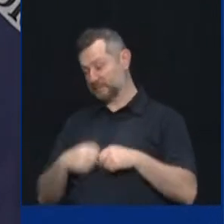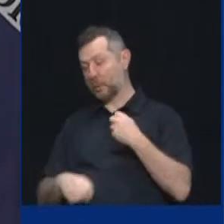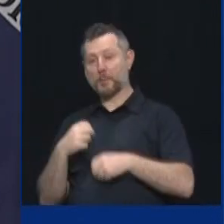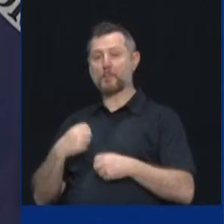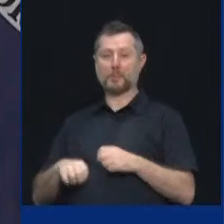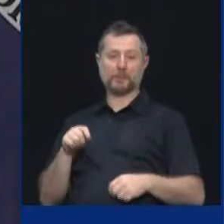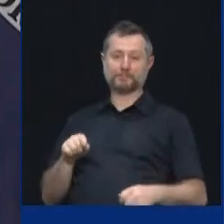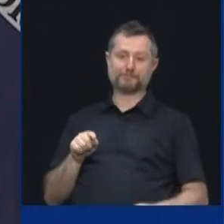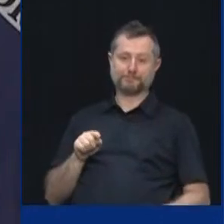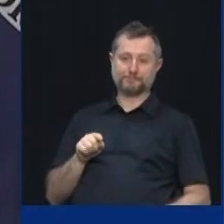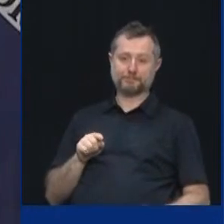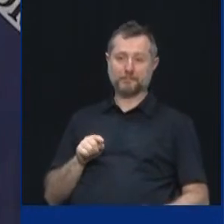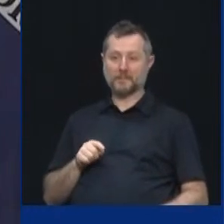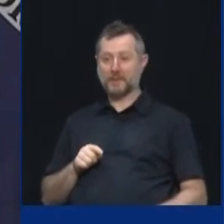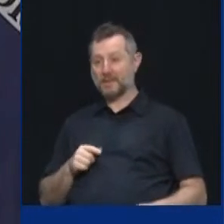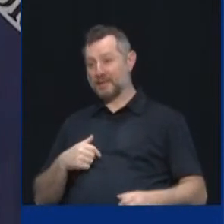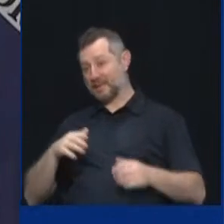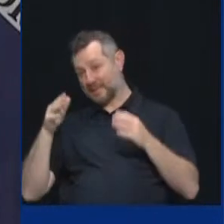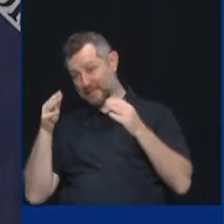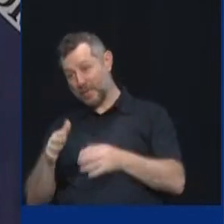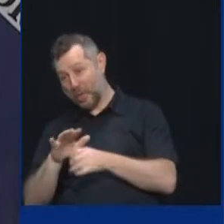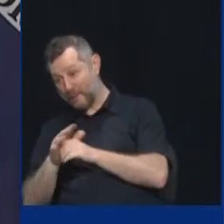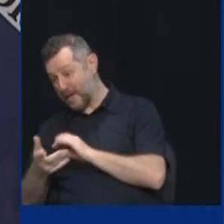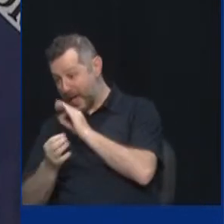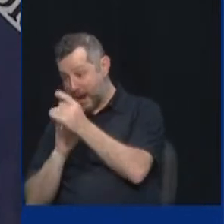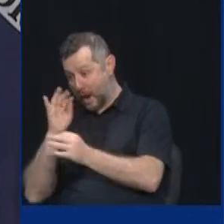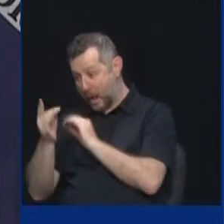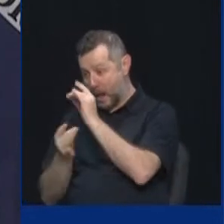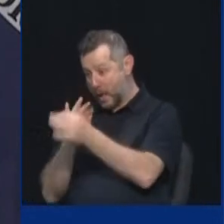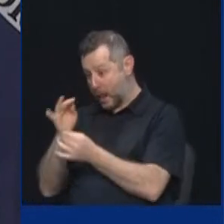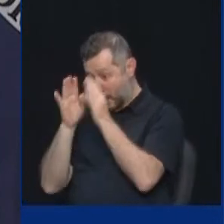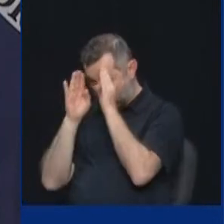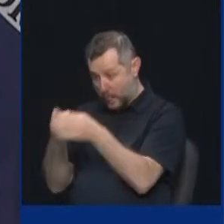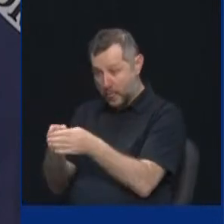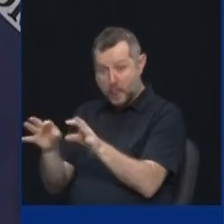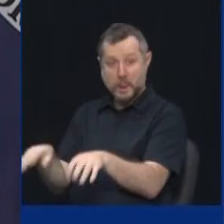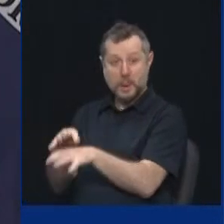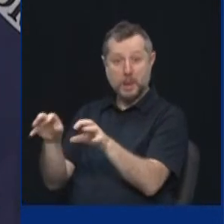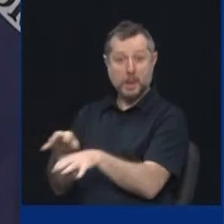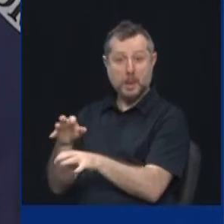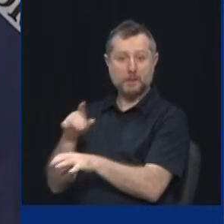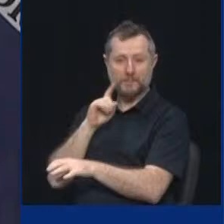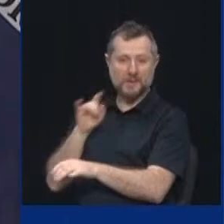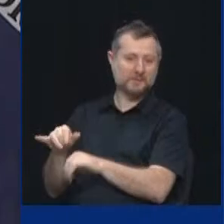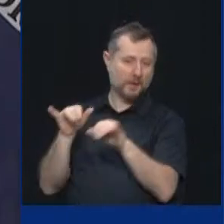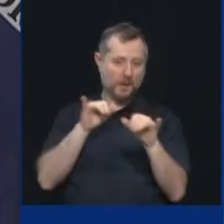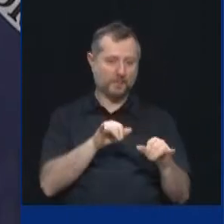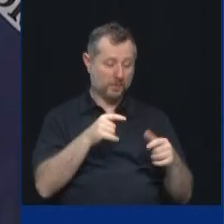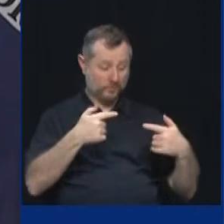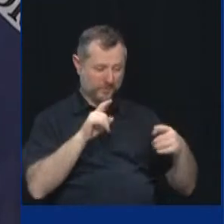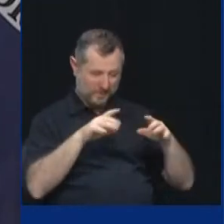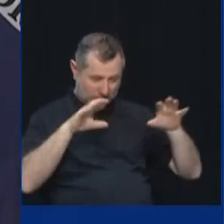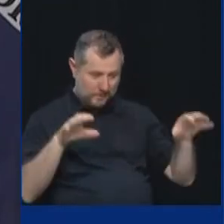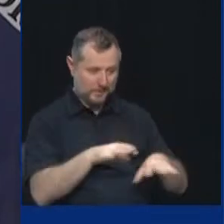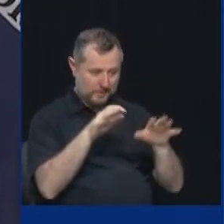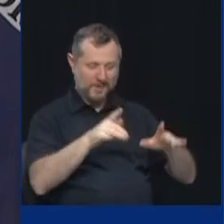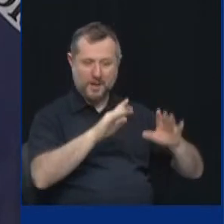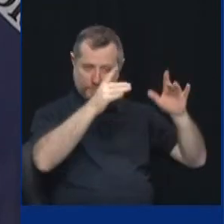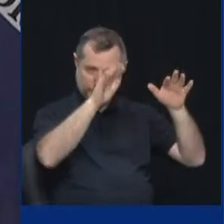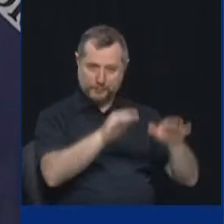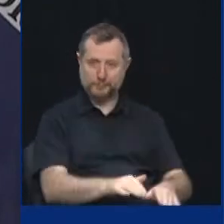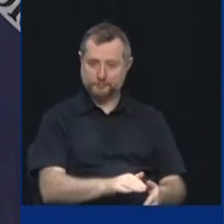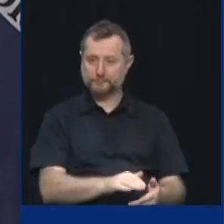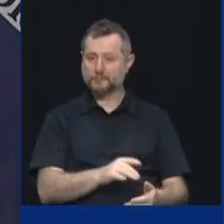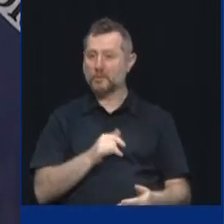Treat it the way you treated COVID. It's going to take all of us together to end gun violence. All of